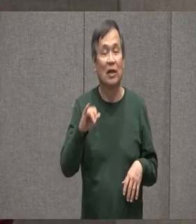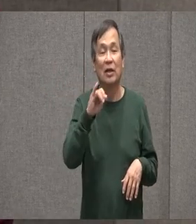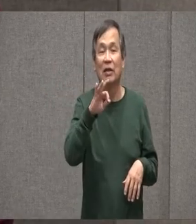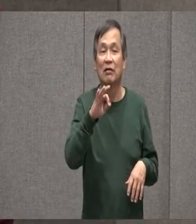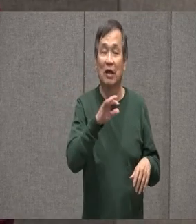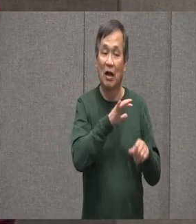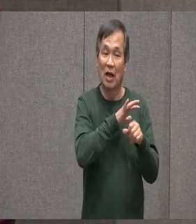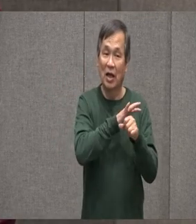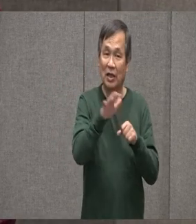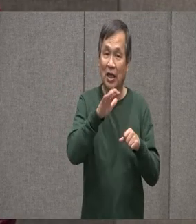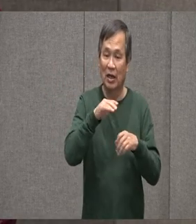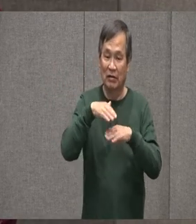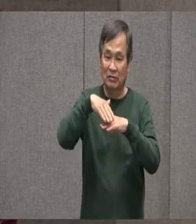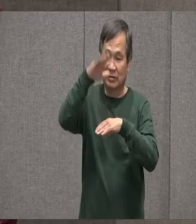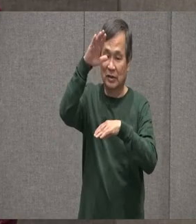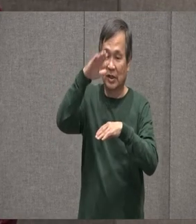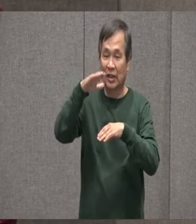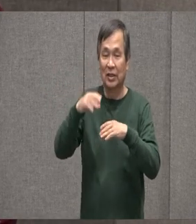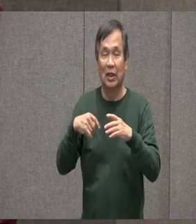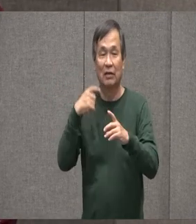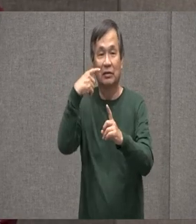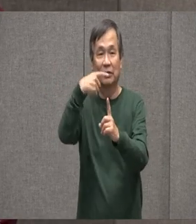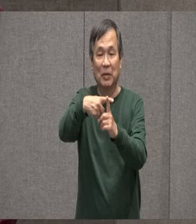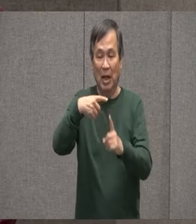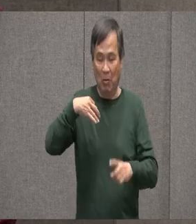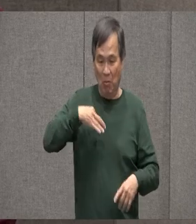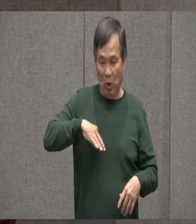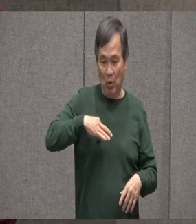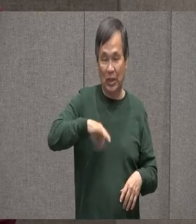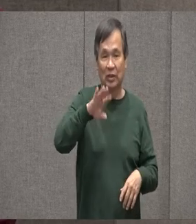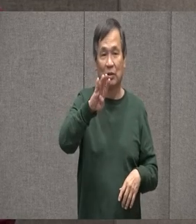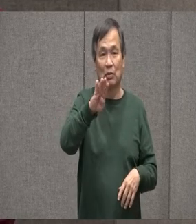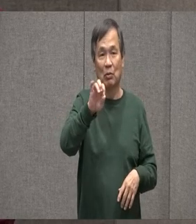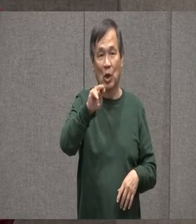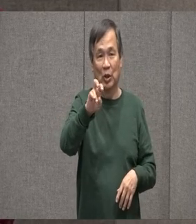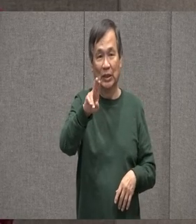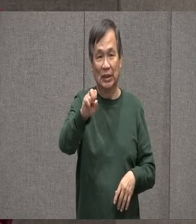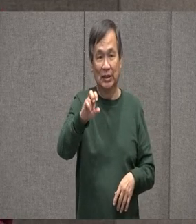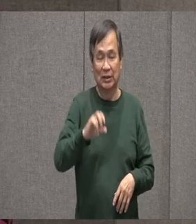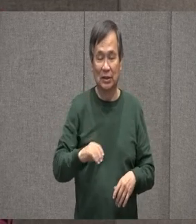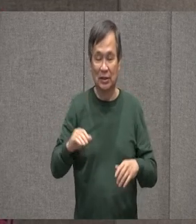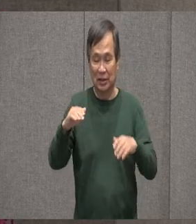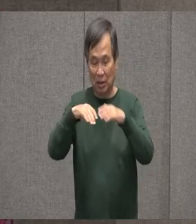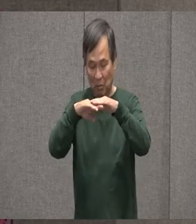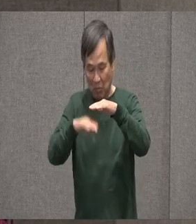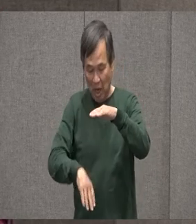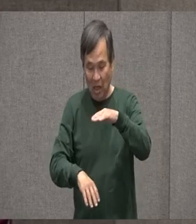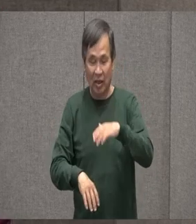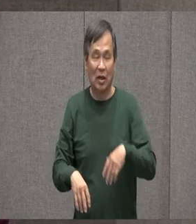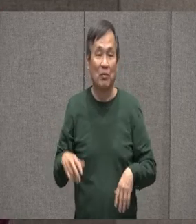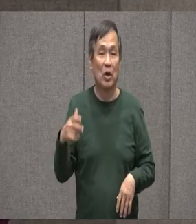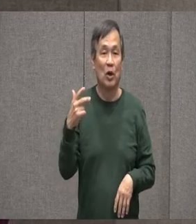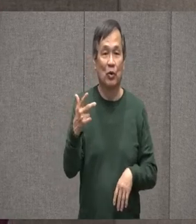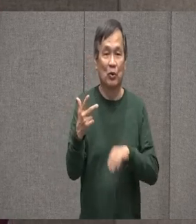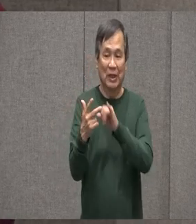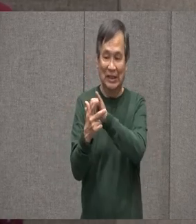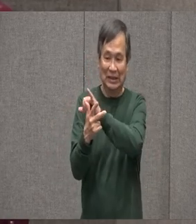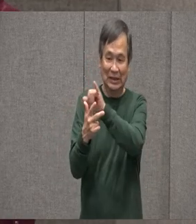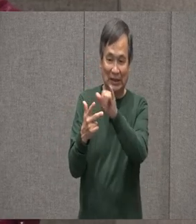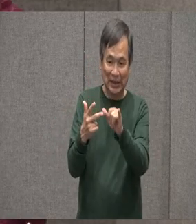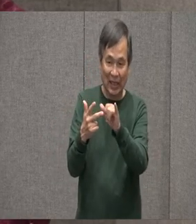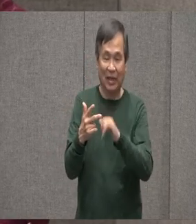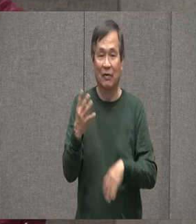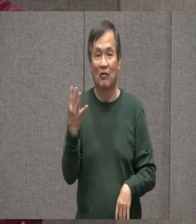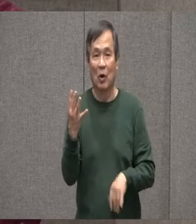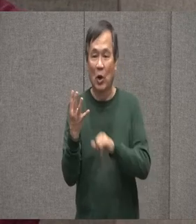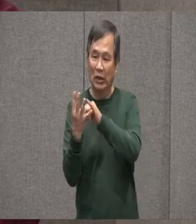enough points in the top half, you get a bonus. And the bottom half, things like a three of a kind means three of the same number,